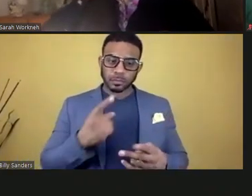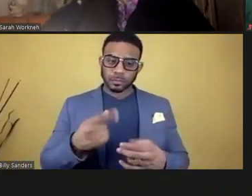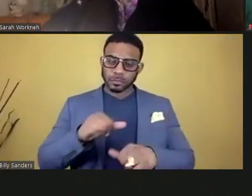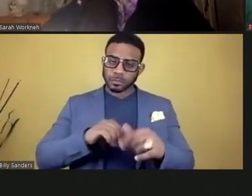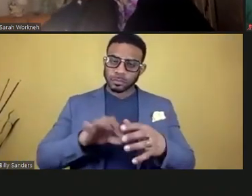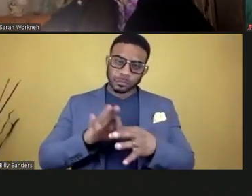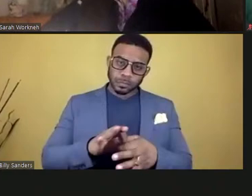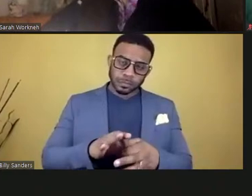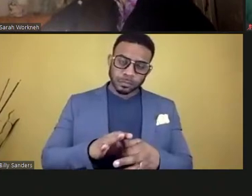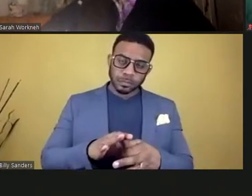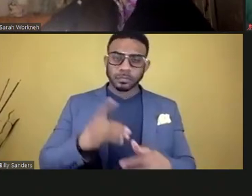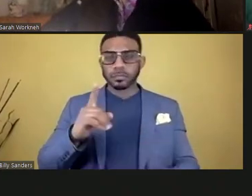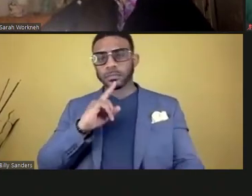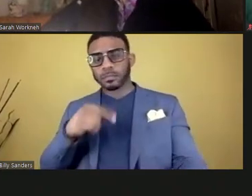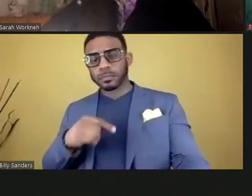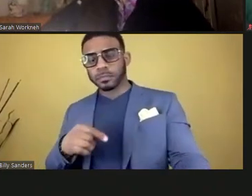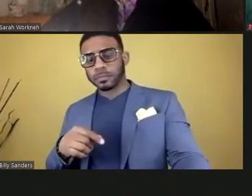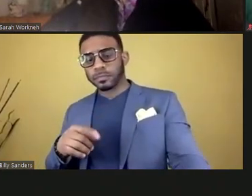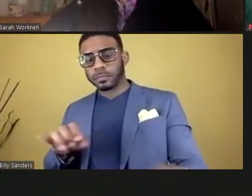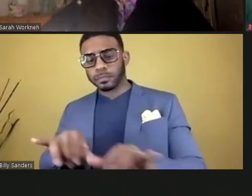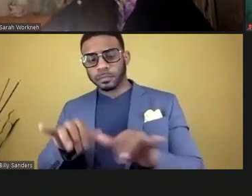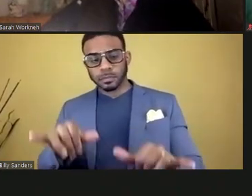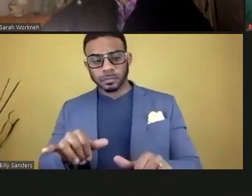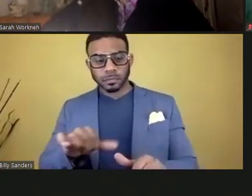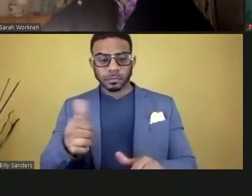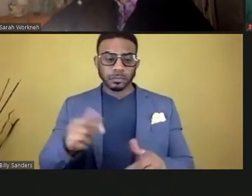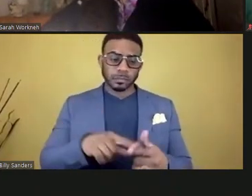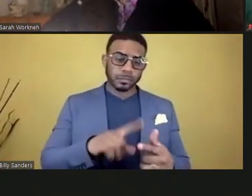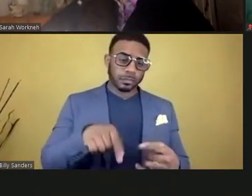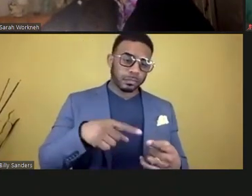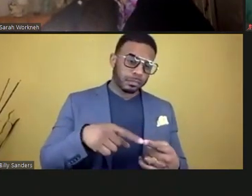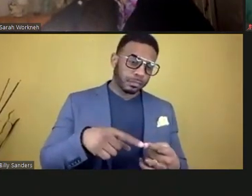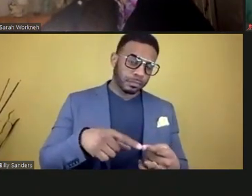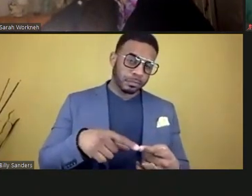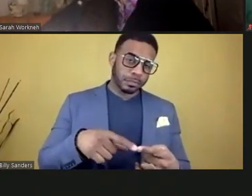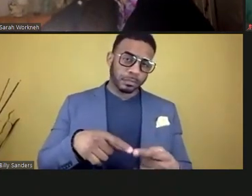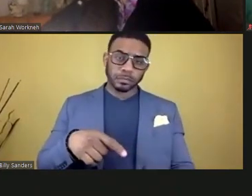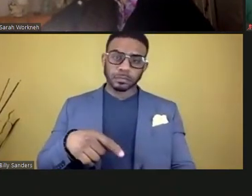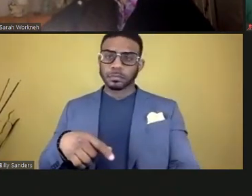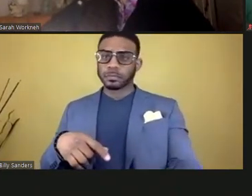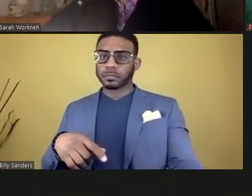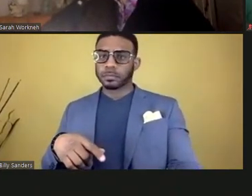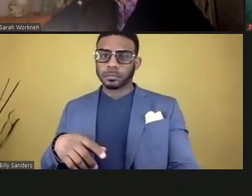interconnected, one is about the system, the other is about